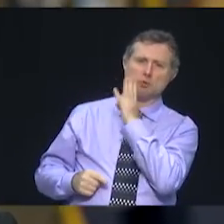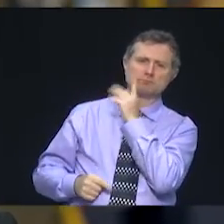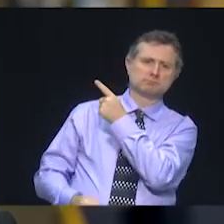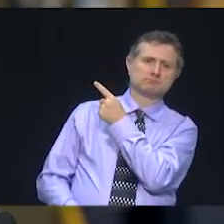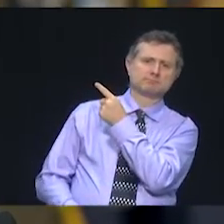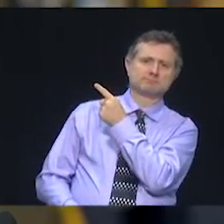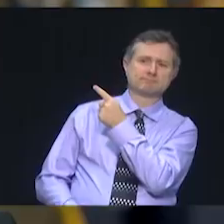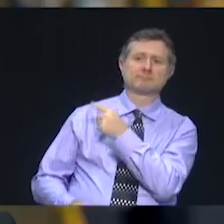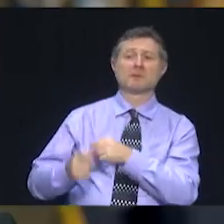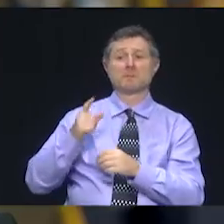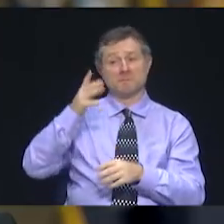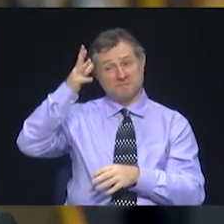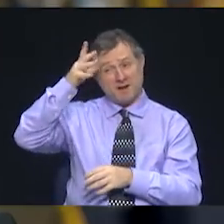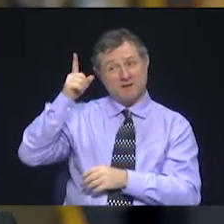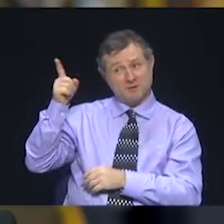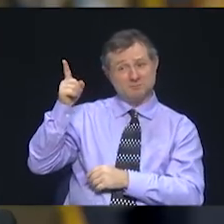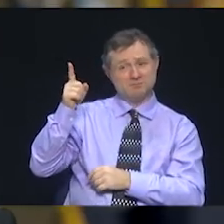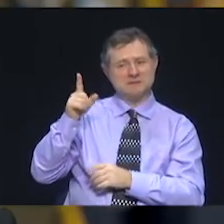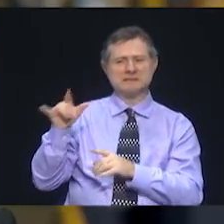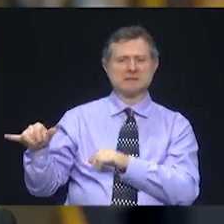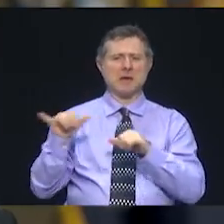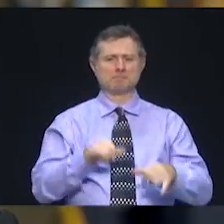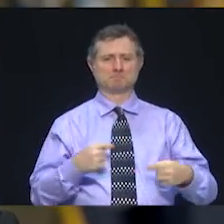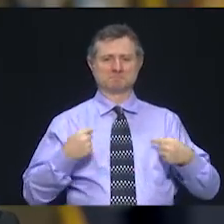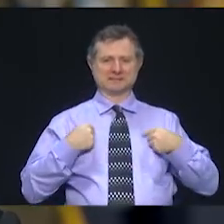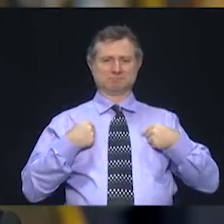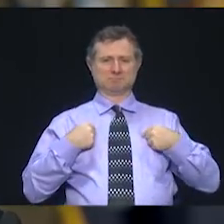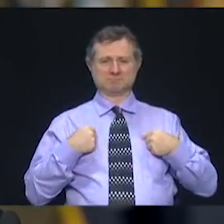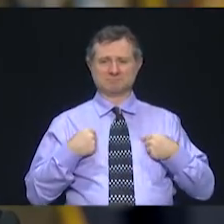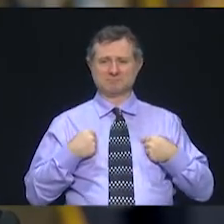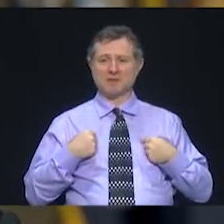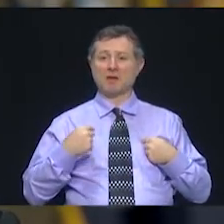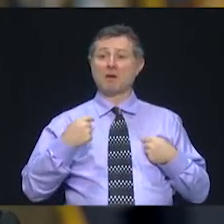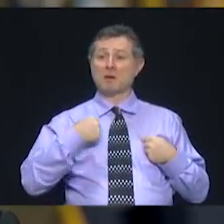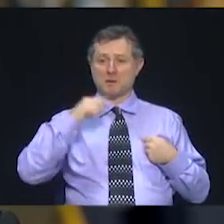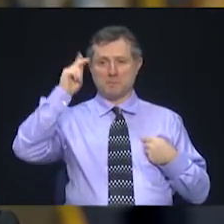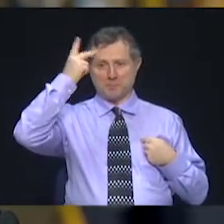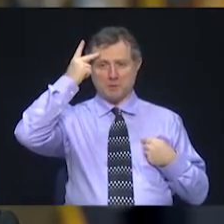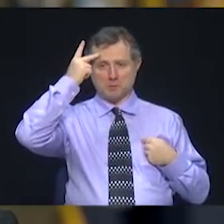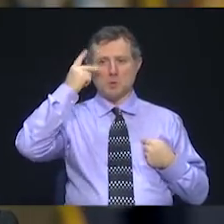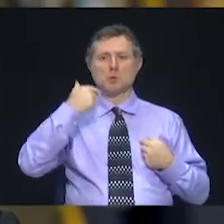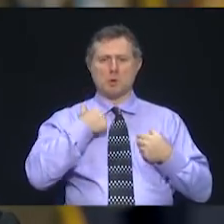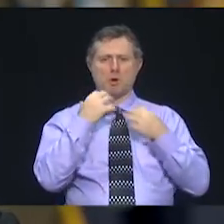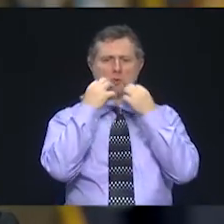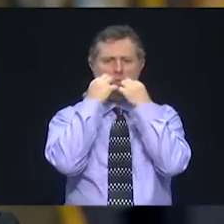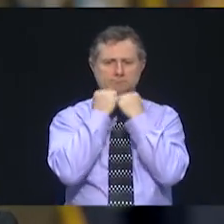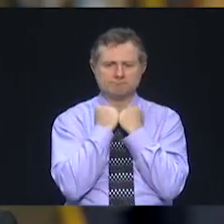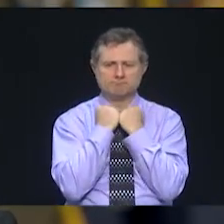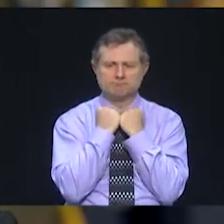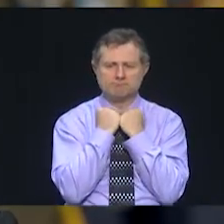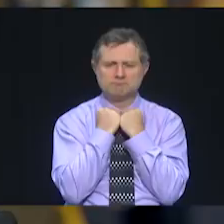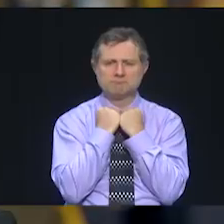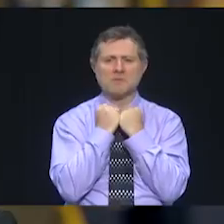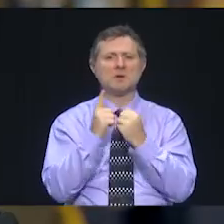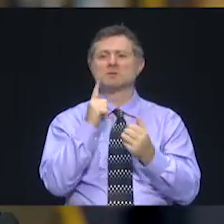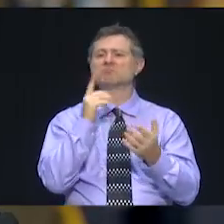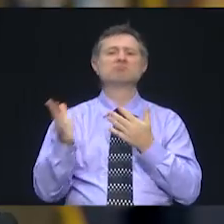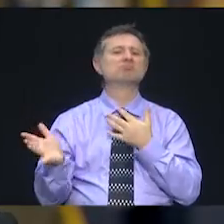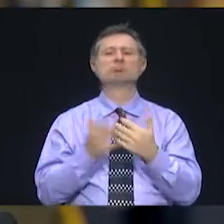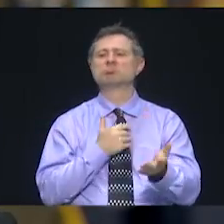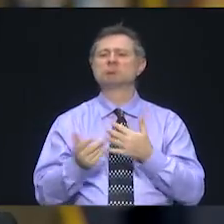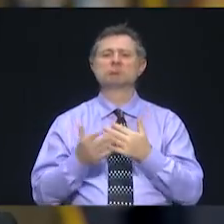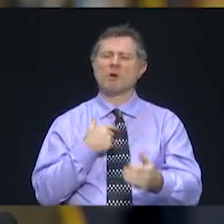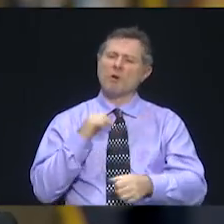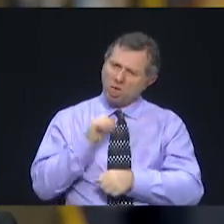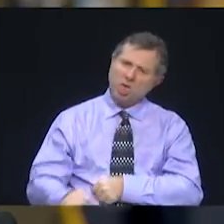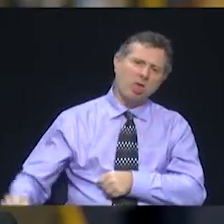my father and for me, it's worth it, because despite it all, at the end of the day, we